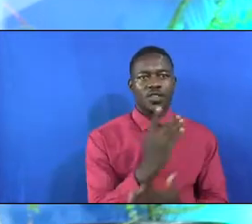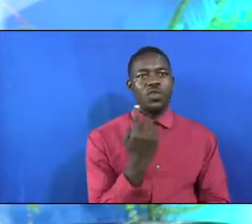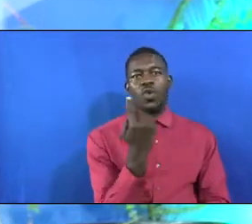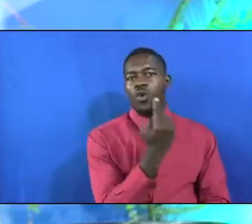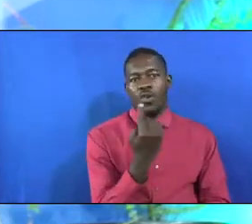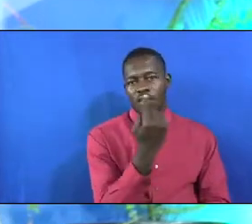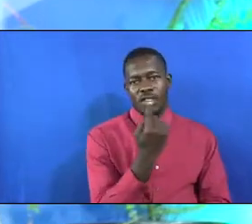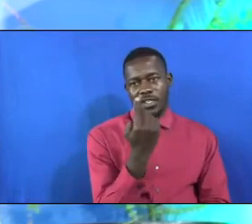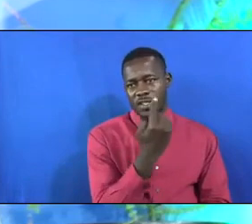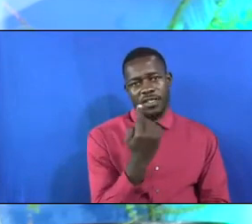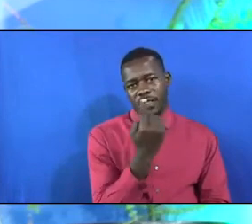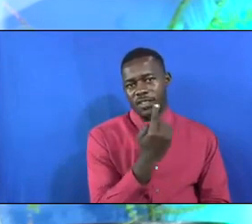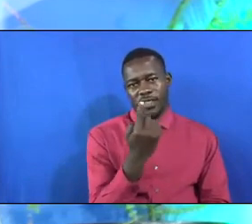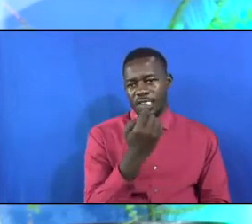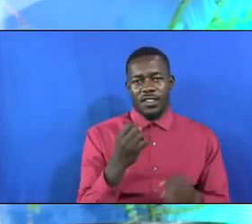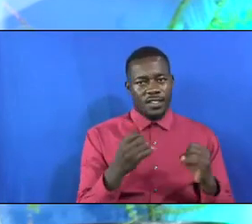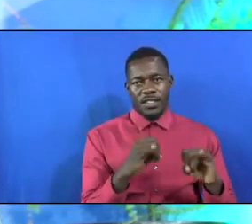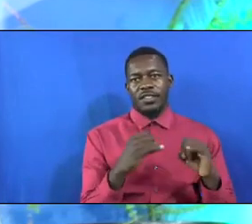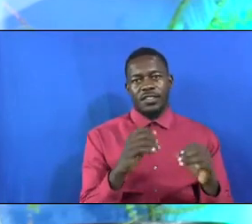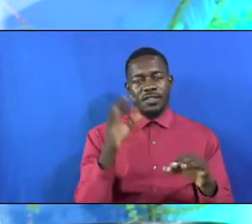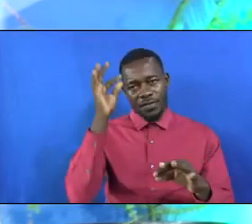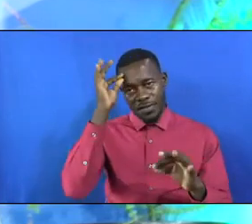only test of faith?